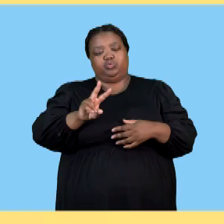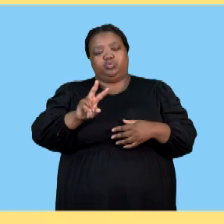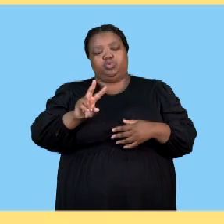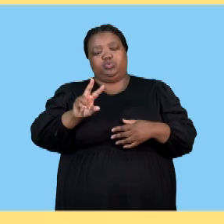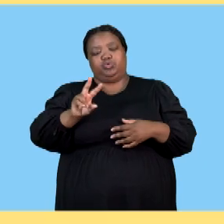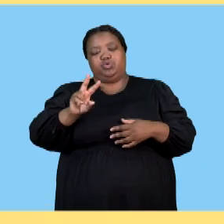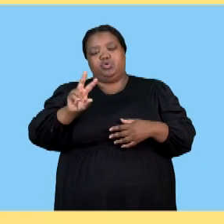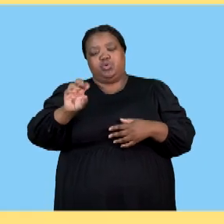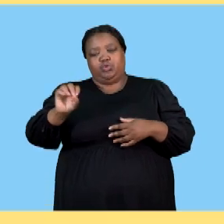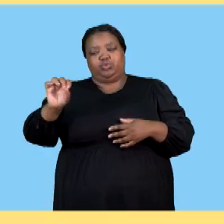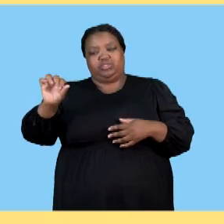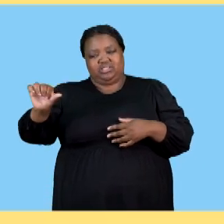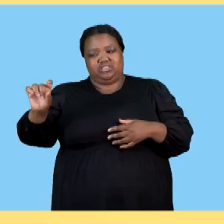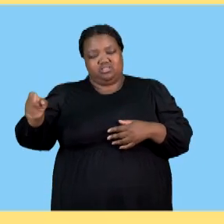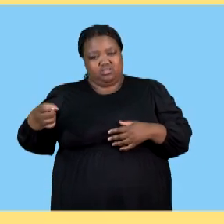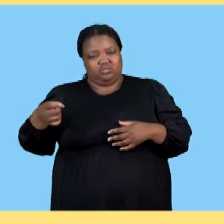206,000,